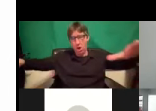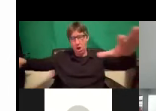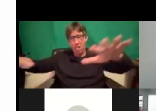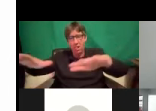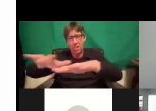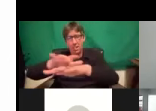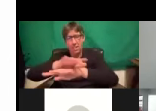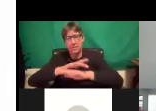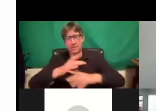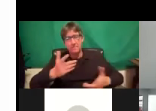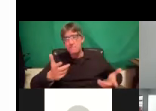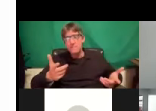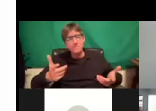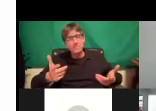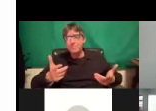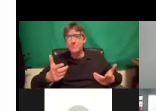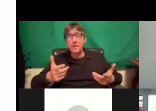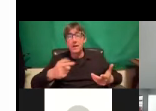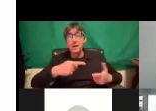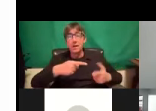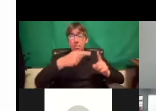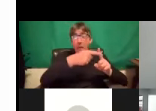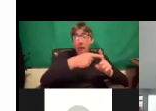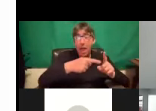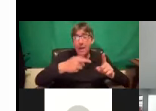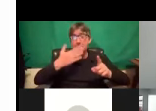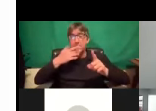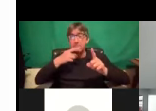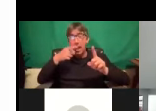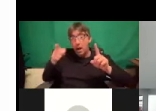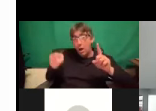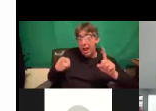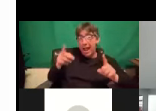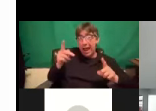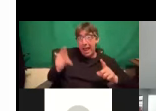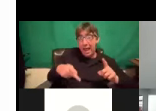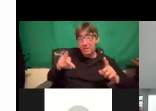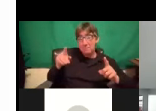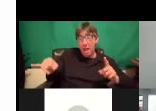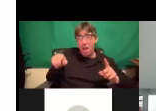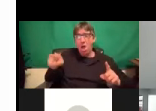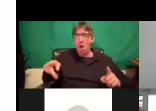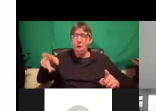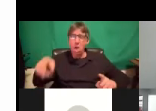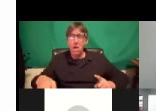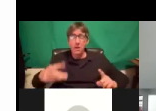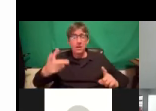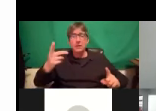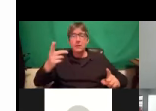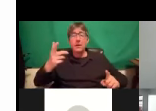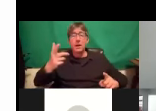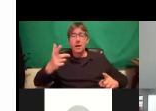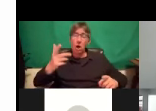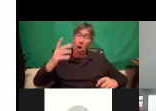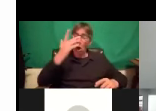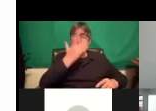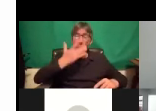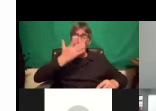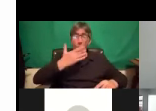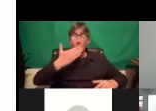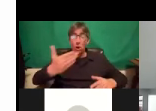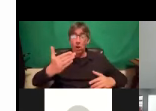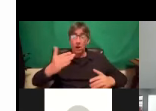these stops in isolation of, yeah, there's a stop a half a mile or a mile away, it makes sense on paper, but in